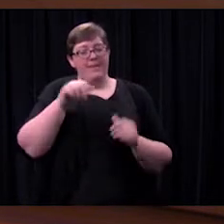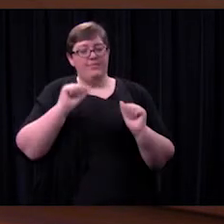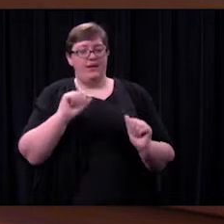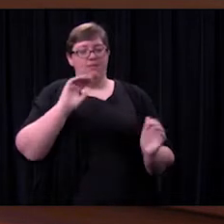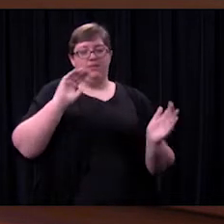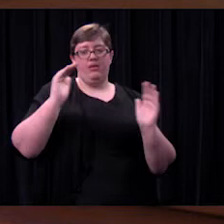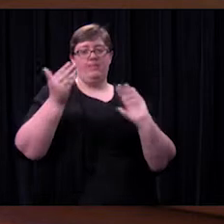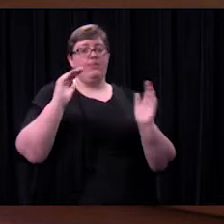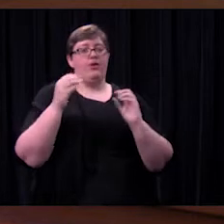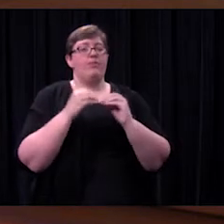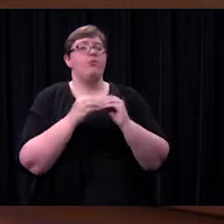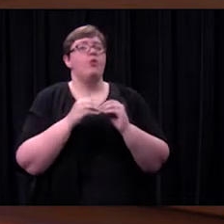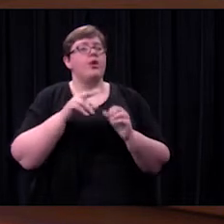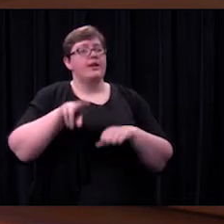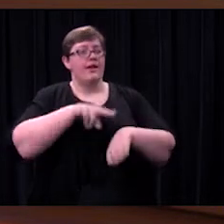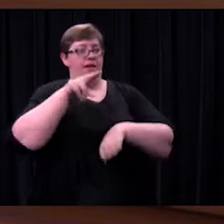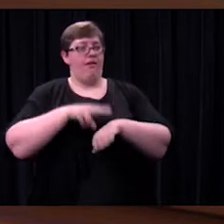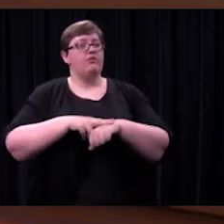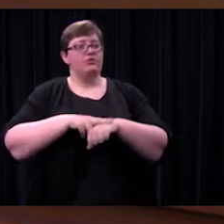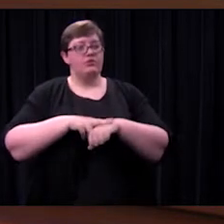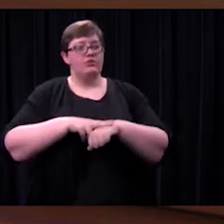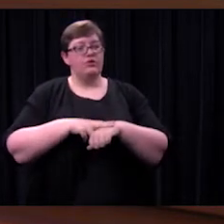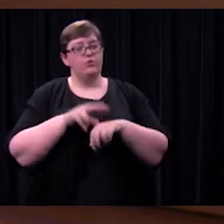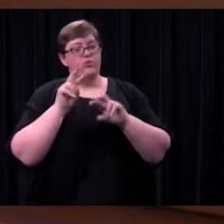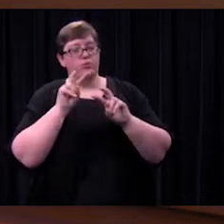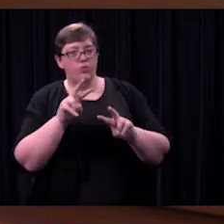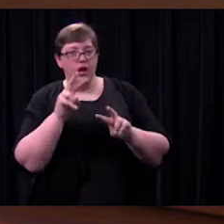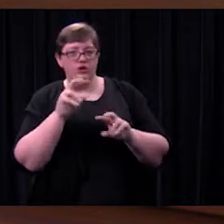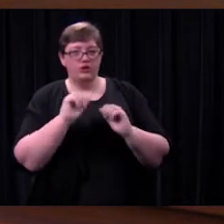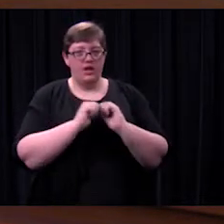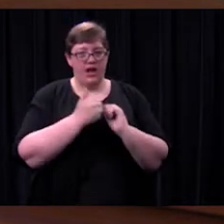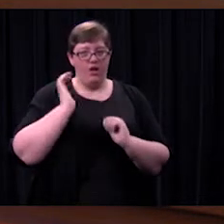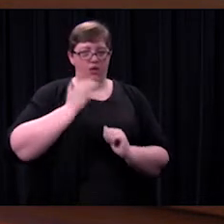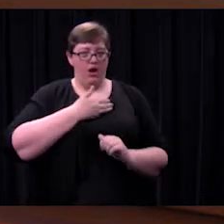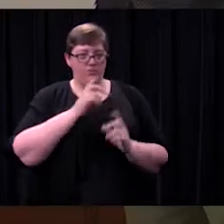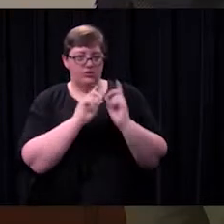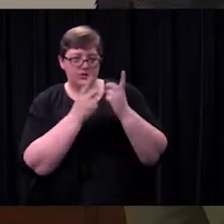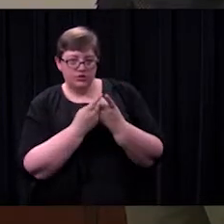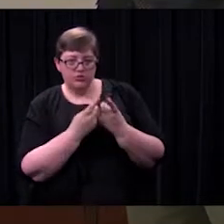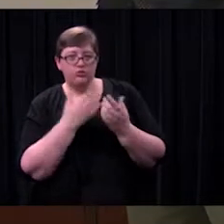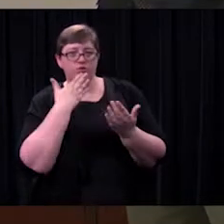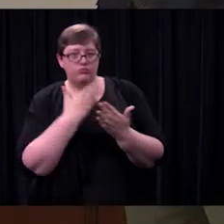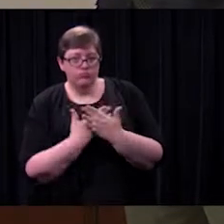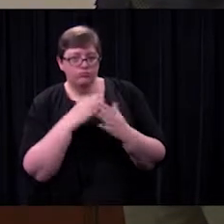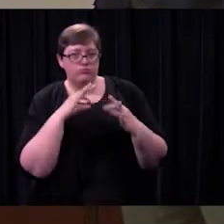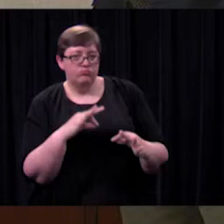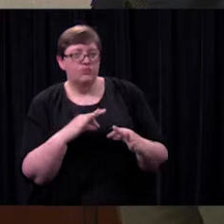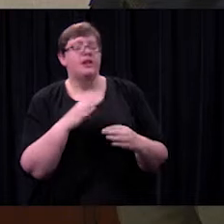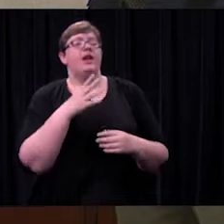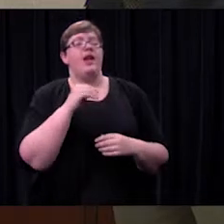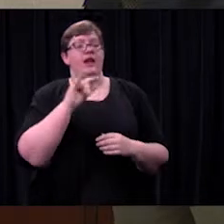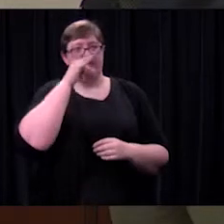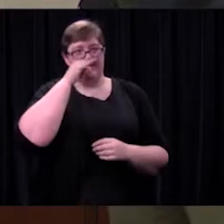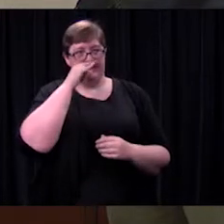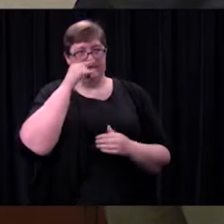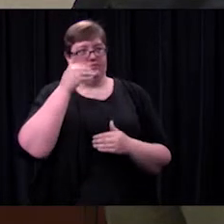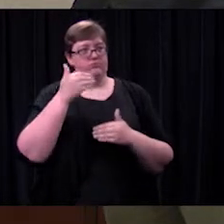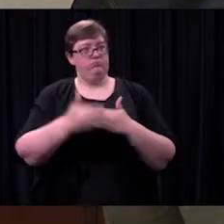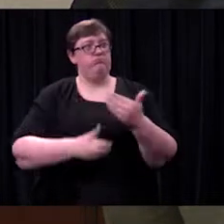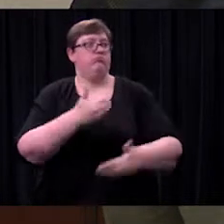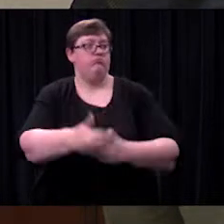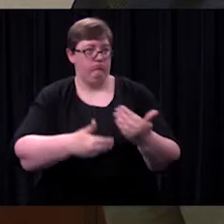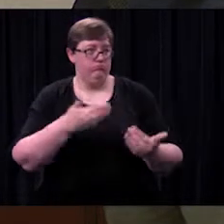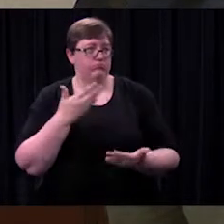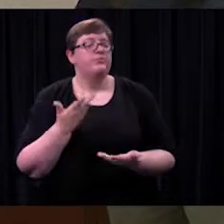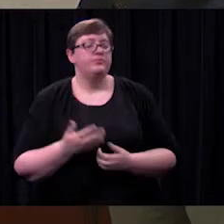bit nationally in terms of watching where we're doing and where our kids are. And the great thing about MAP that's not so easy to see from some